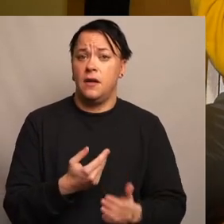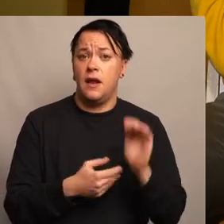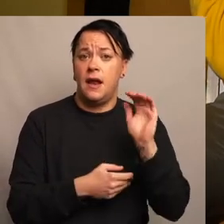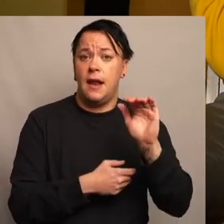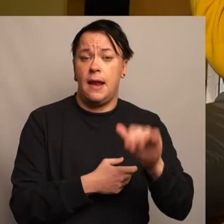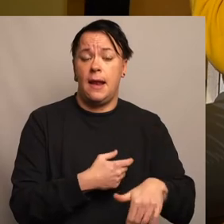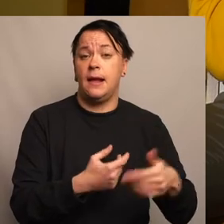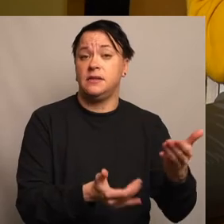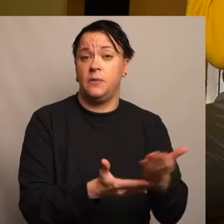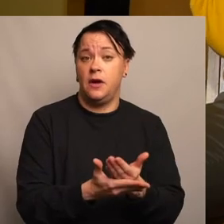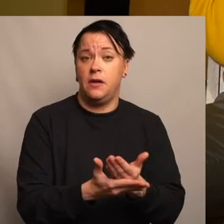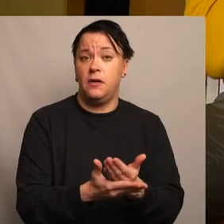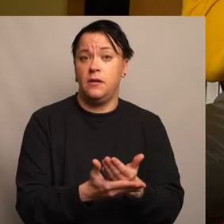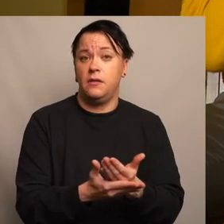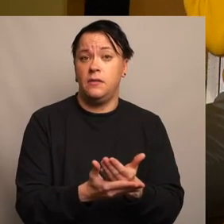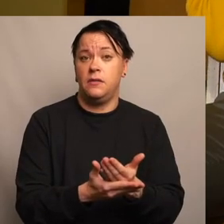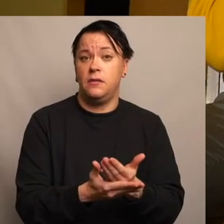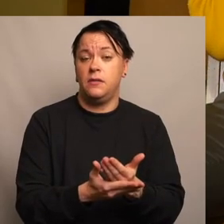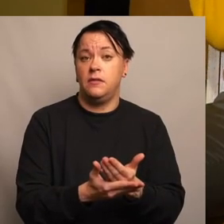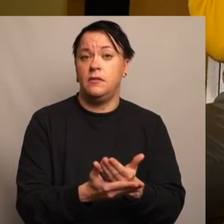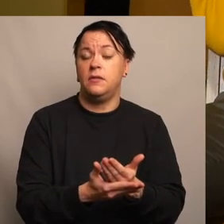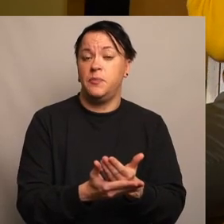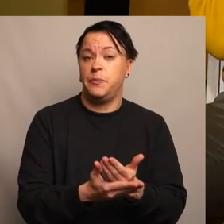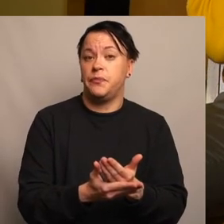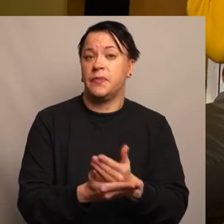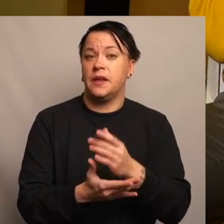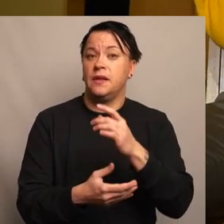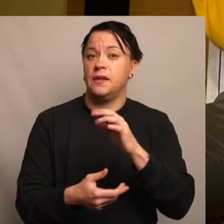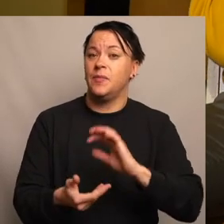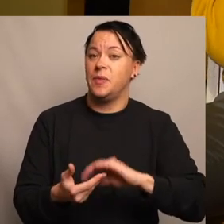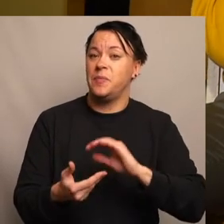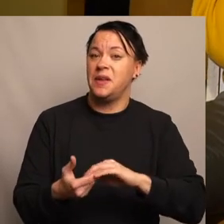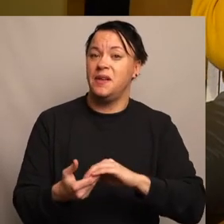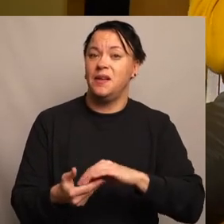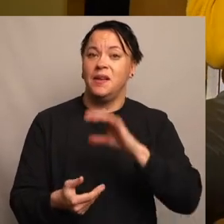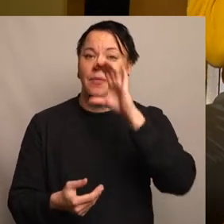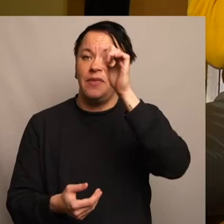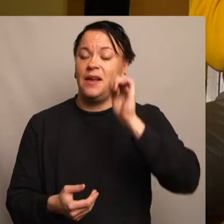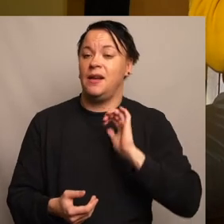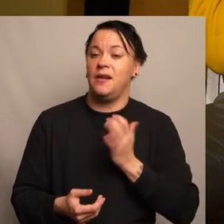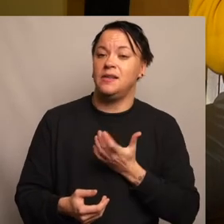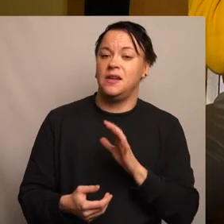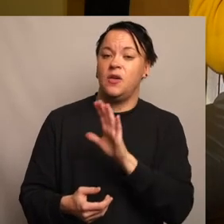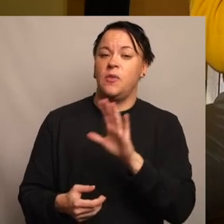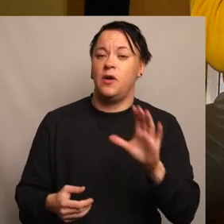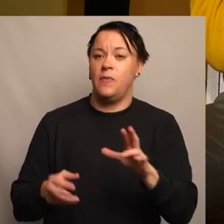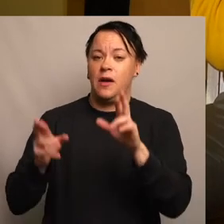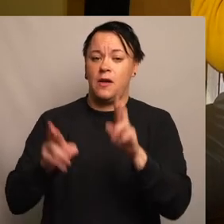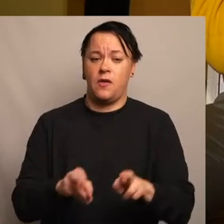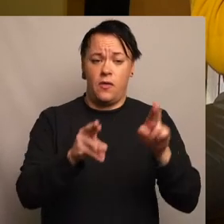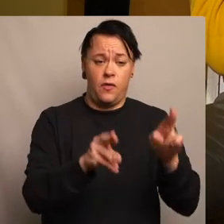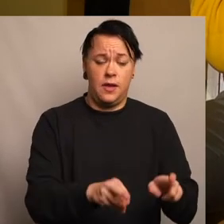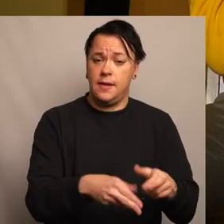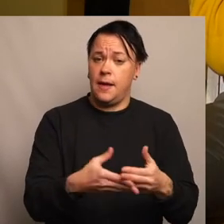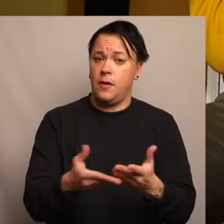attached, you know, and like the picture of the man and the woman is not same, like the way how they want to conserve. So for us, it's really a